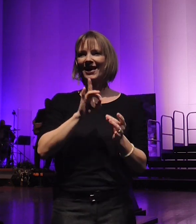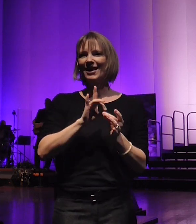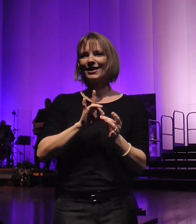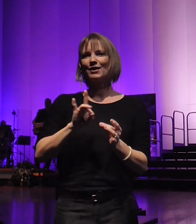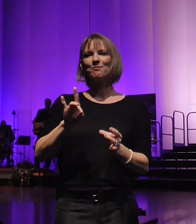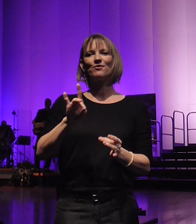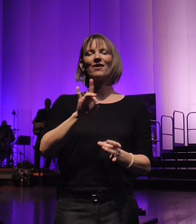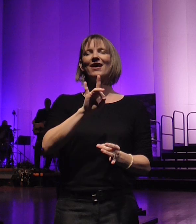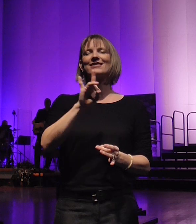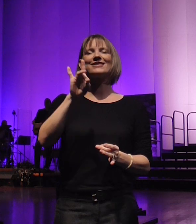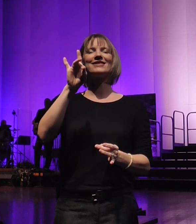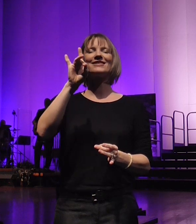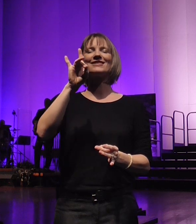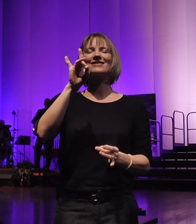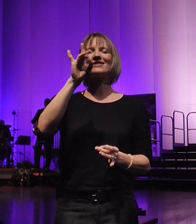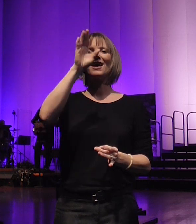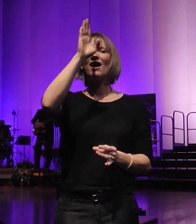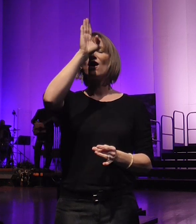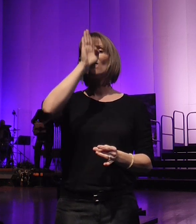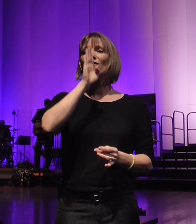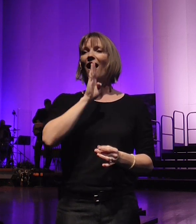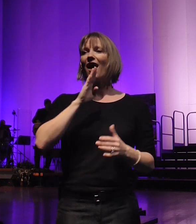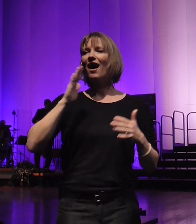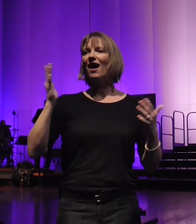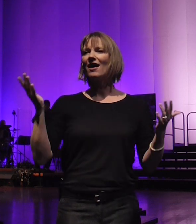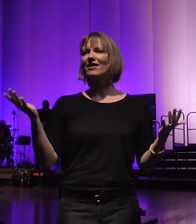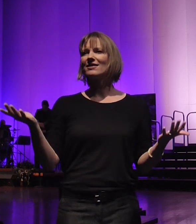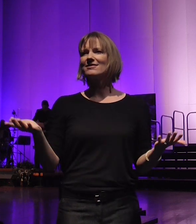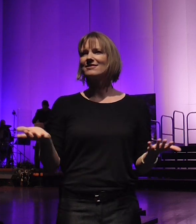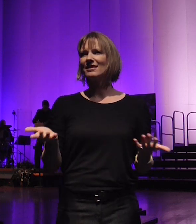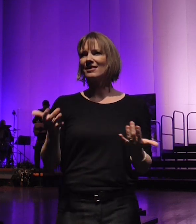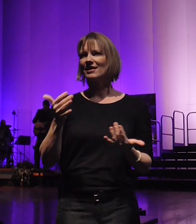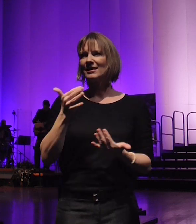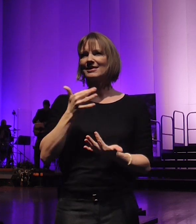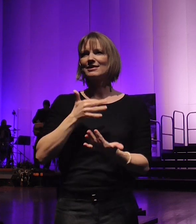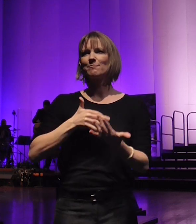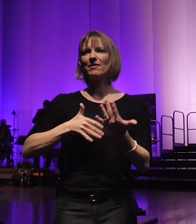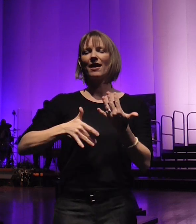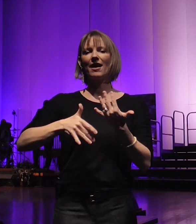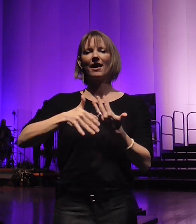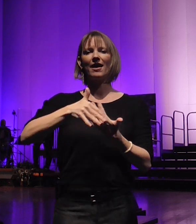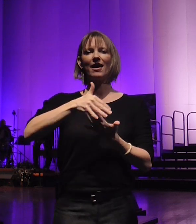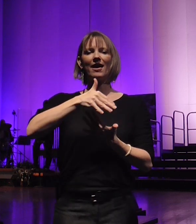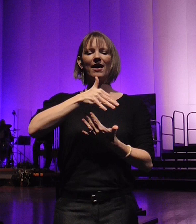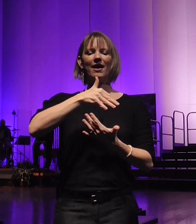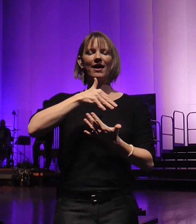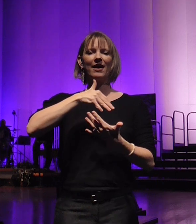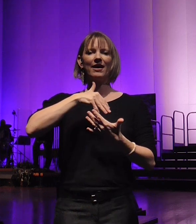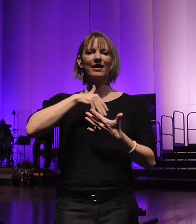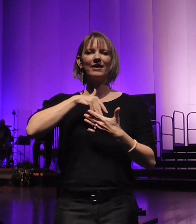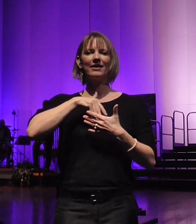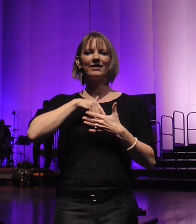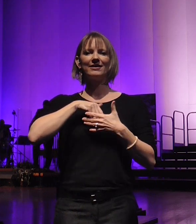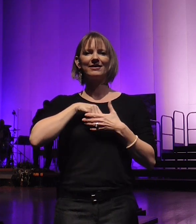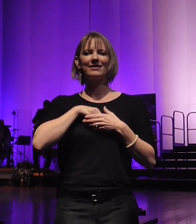Surely the presence of God is in this place.